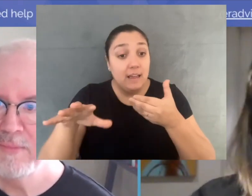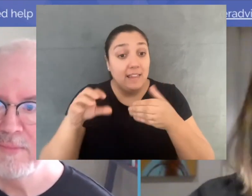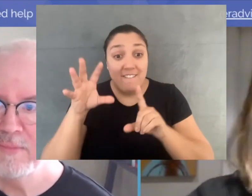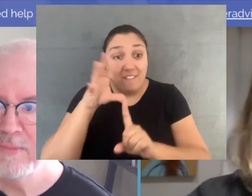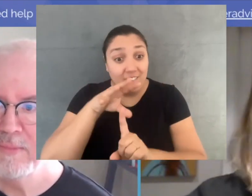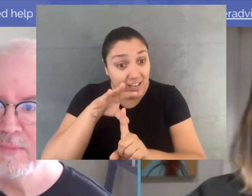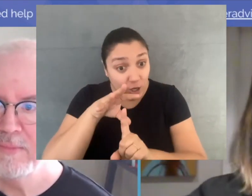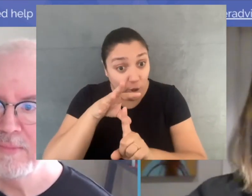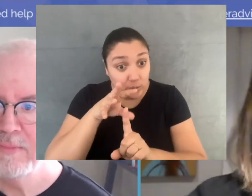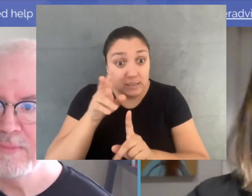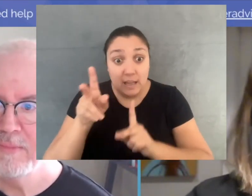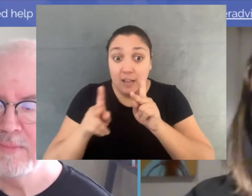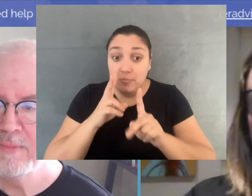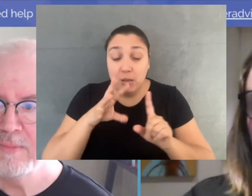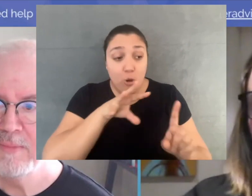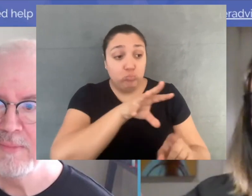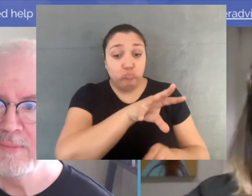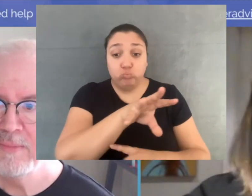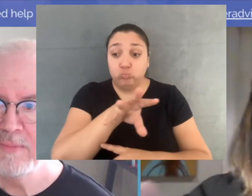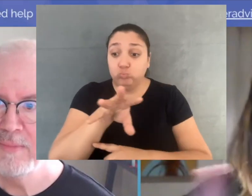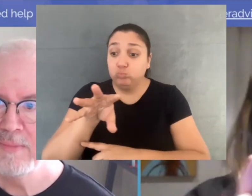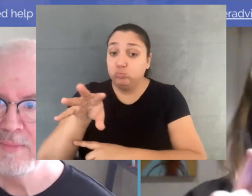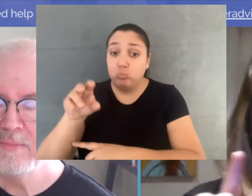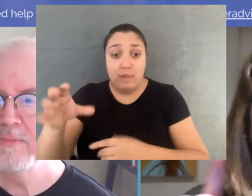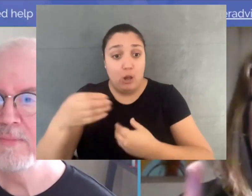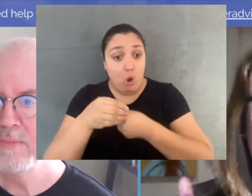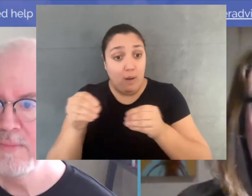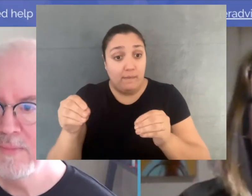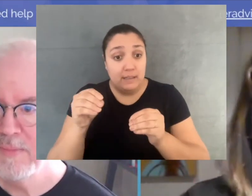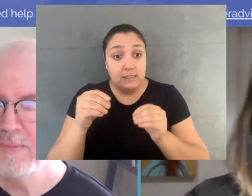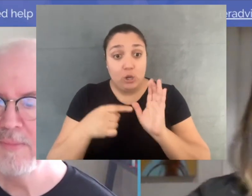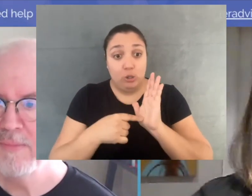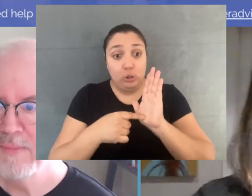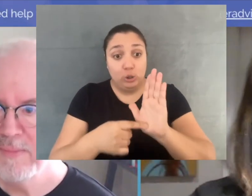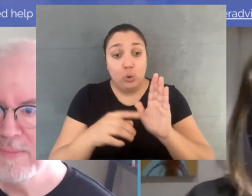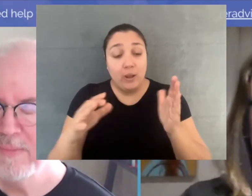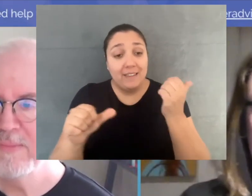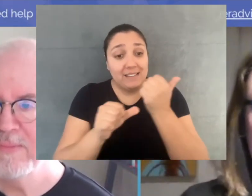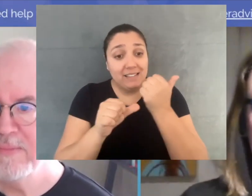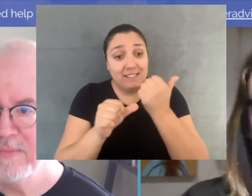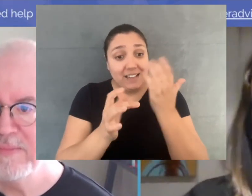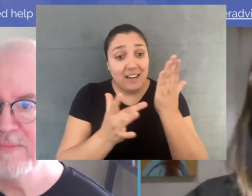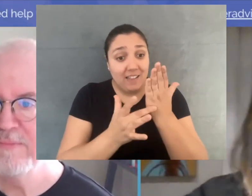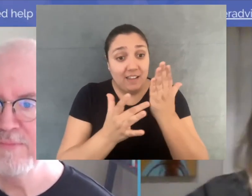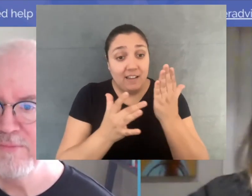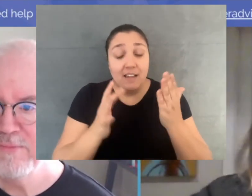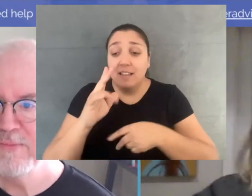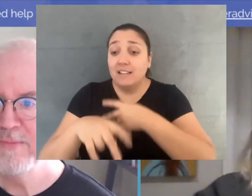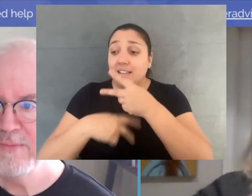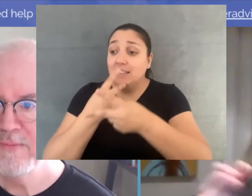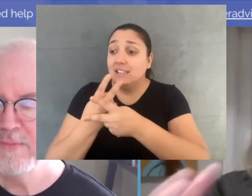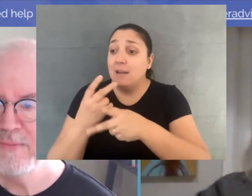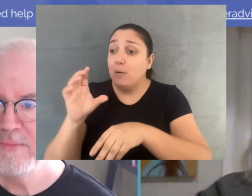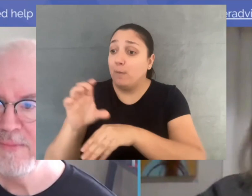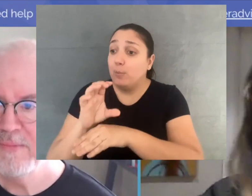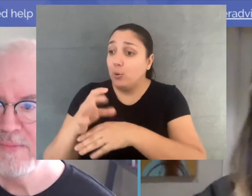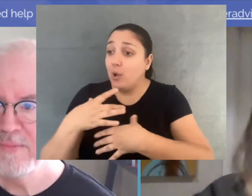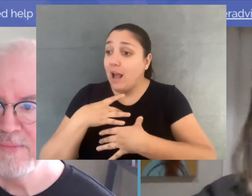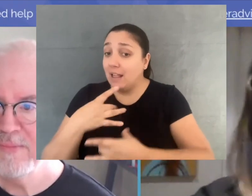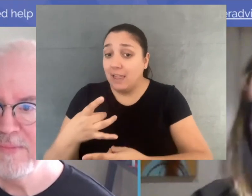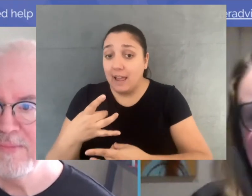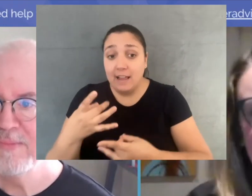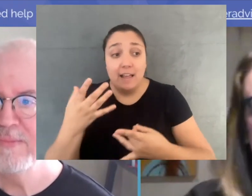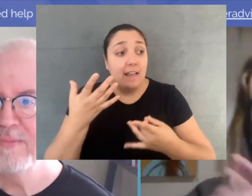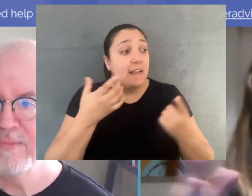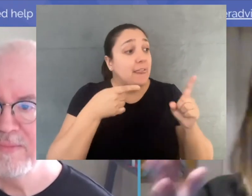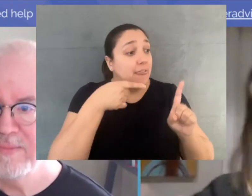easier? There were videos, people were recording their offices showing, this is the assistive technology I use, this is the kind of computer